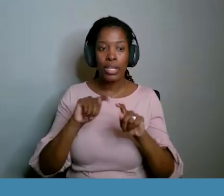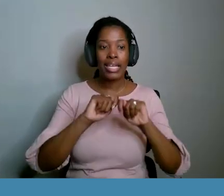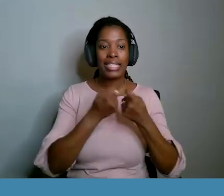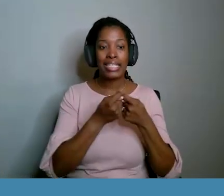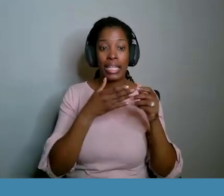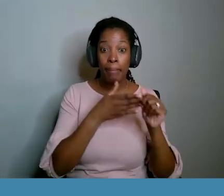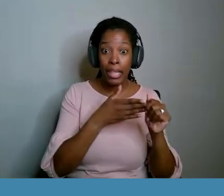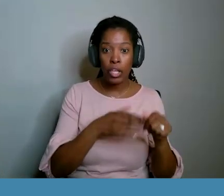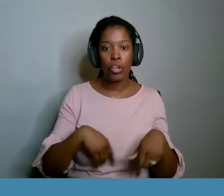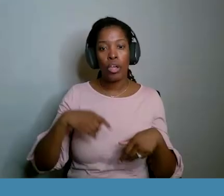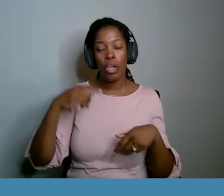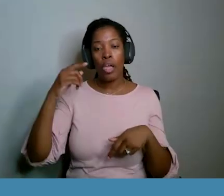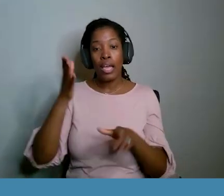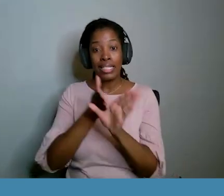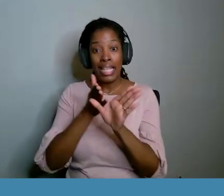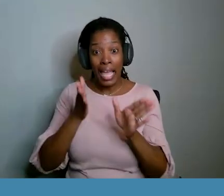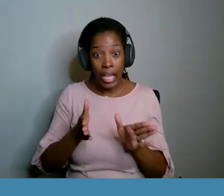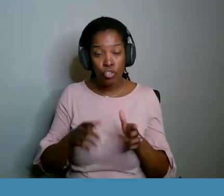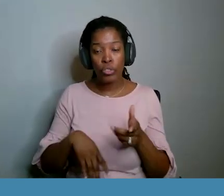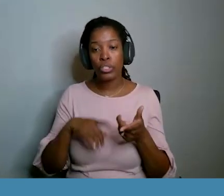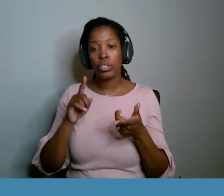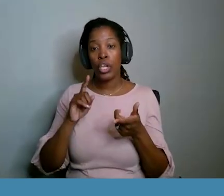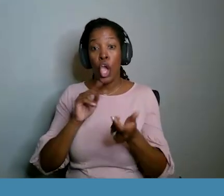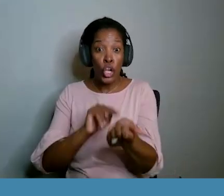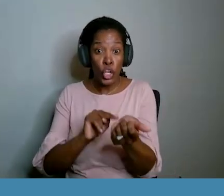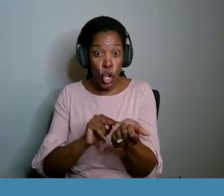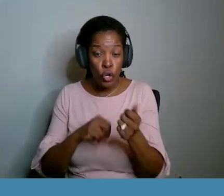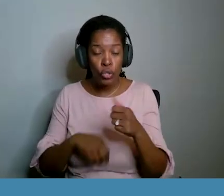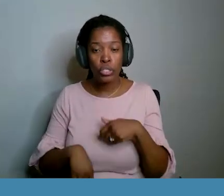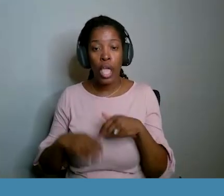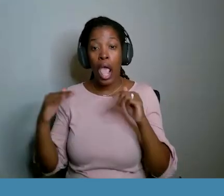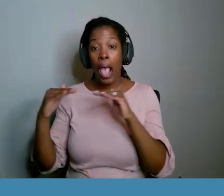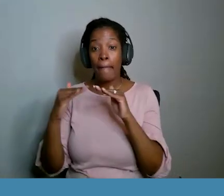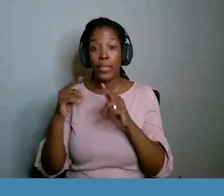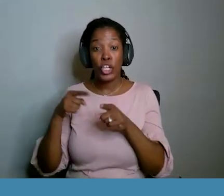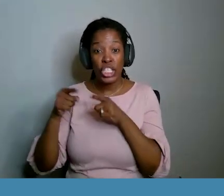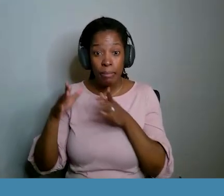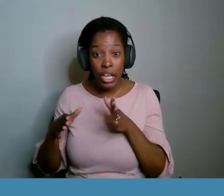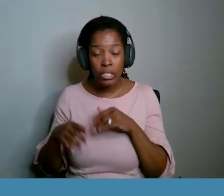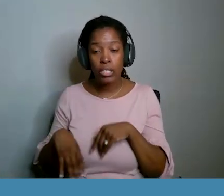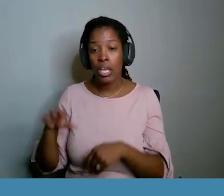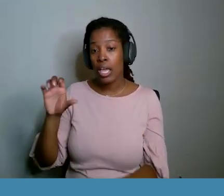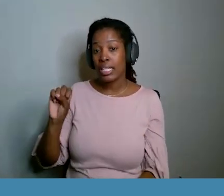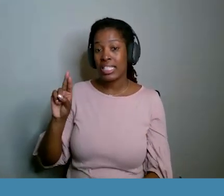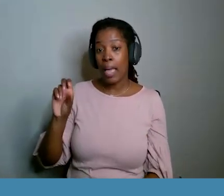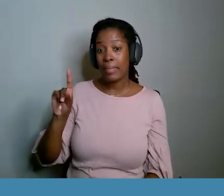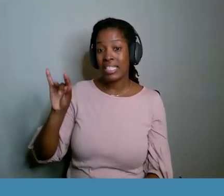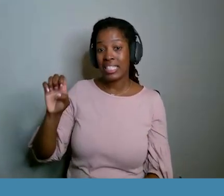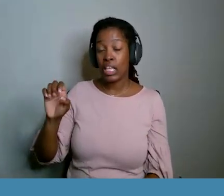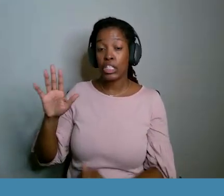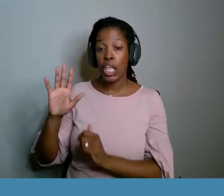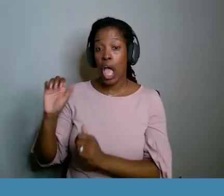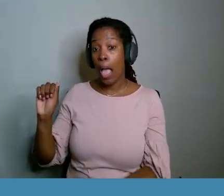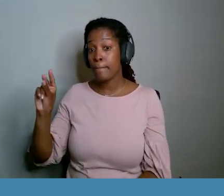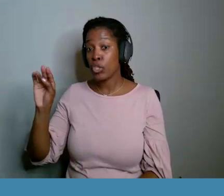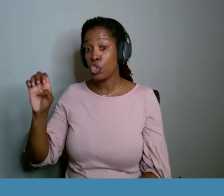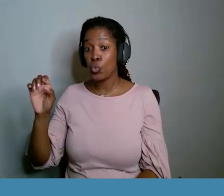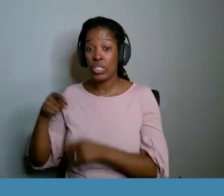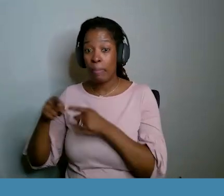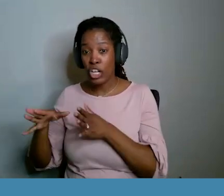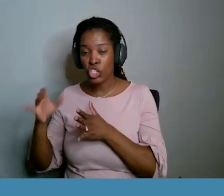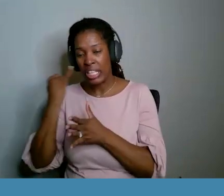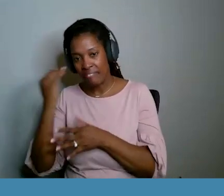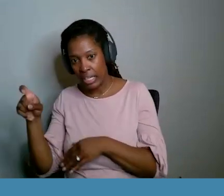a psychiatrist, a nurse, a peer specialist, a substance abuse specialist when applicable, a